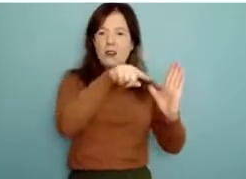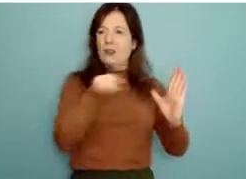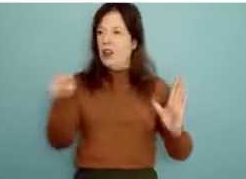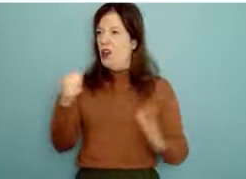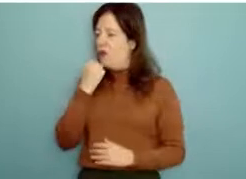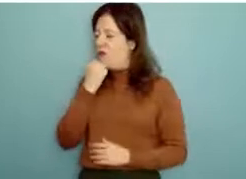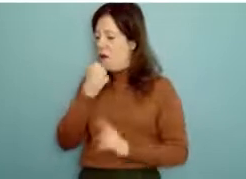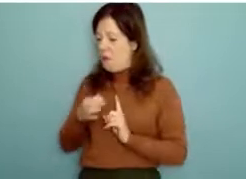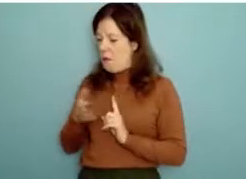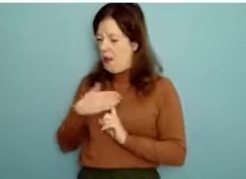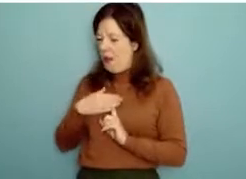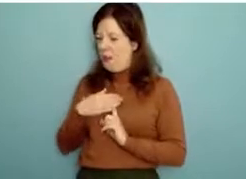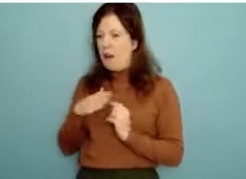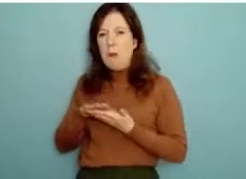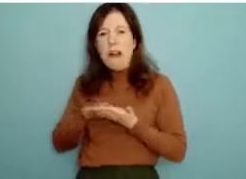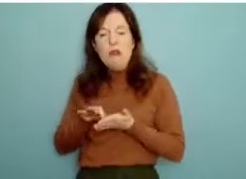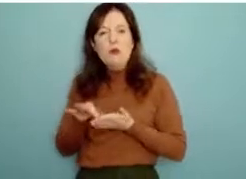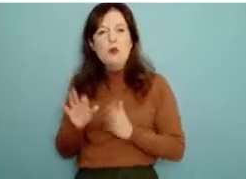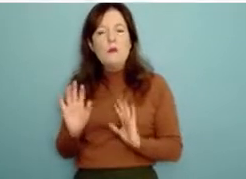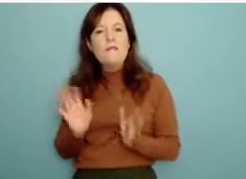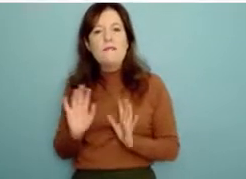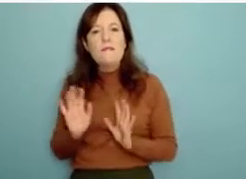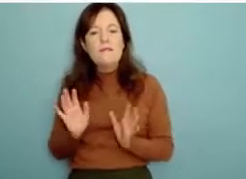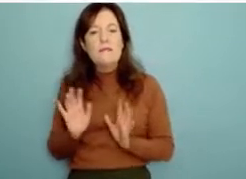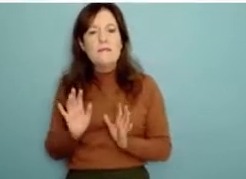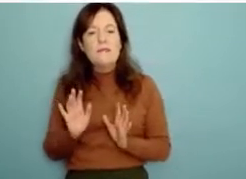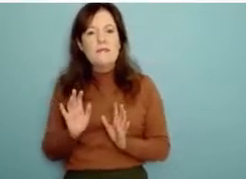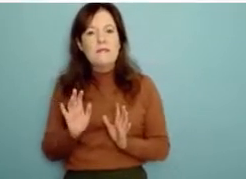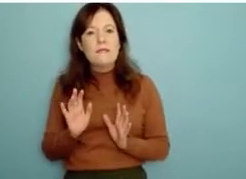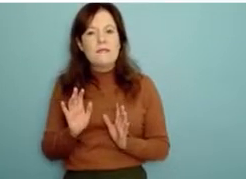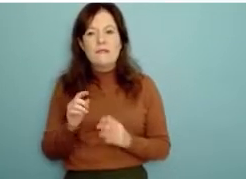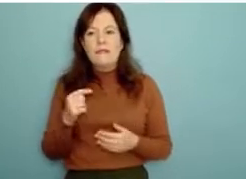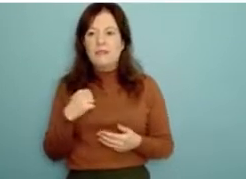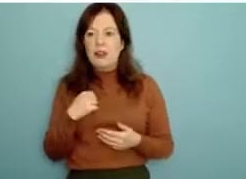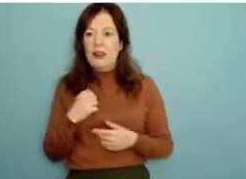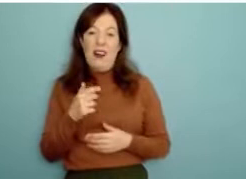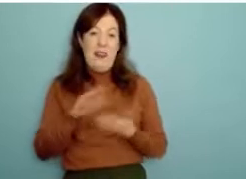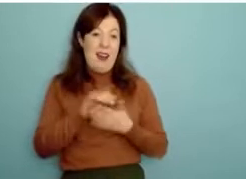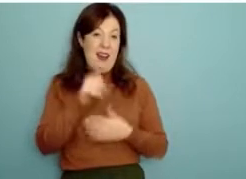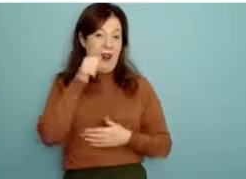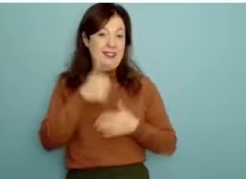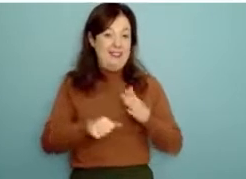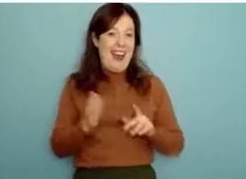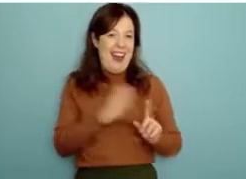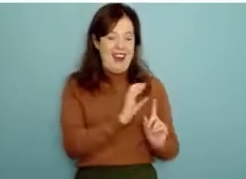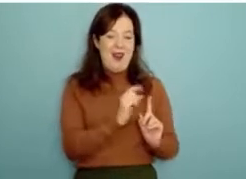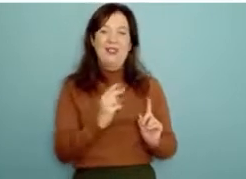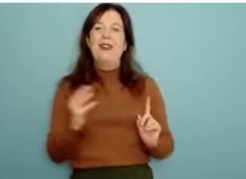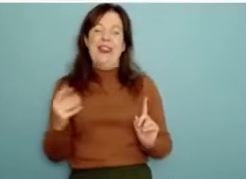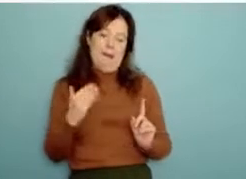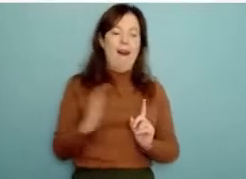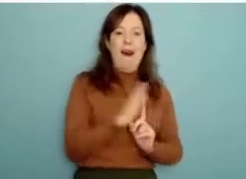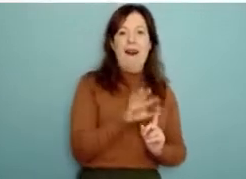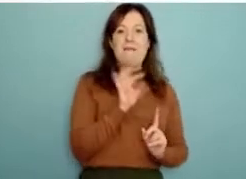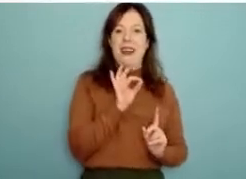improvement, because otherwise all I need to do is tick a lower number and score lower. But for me, I find